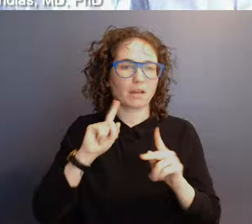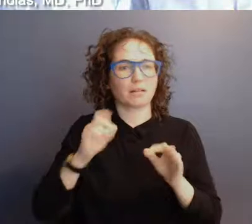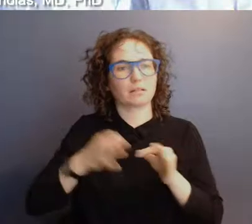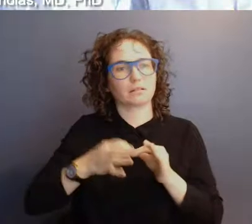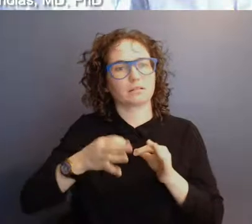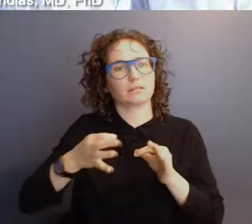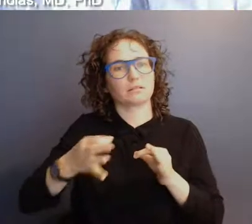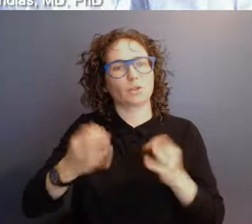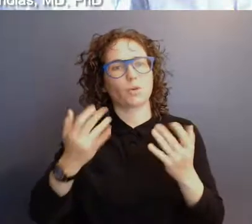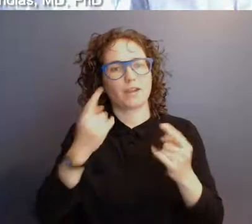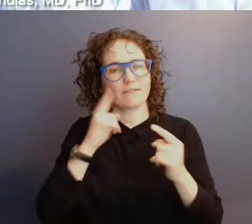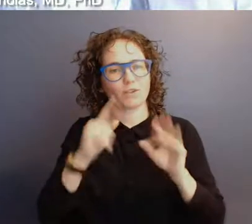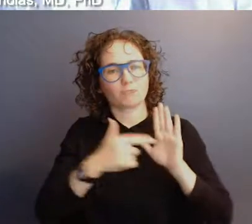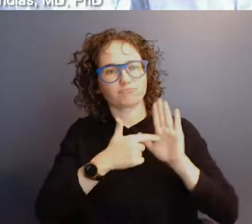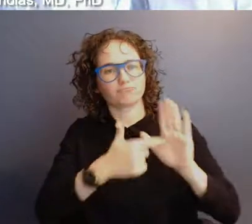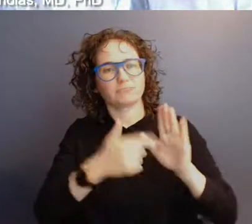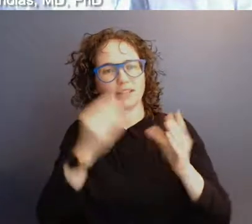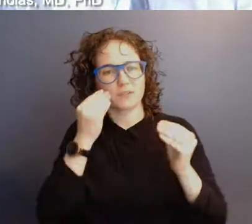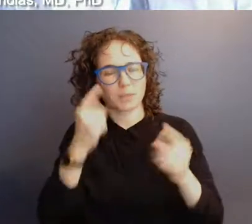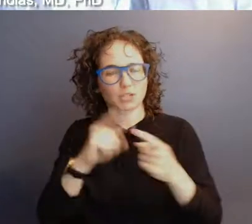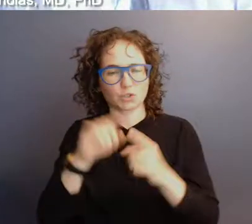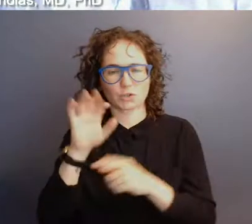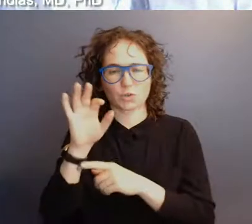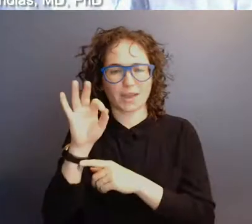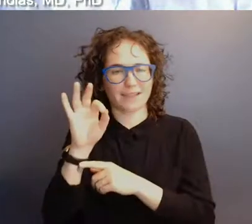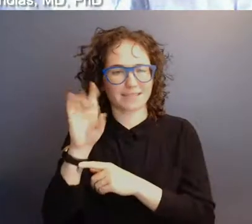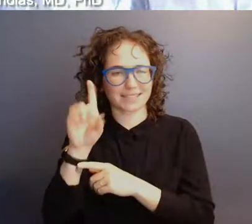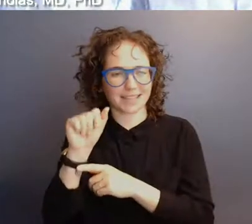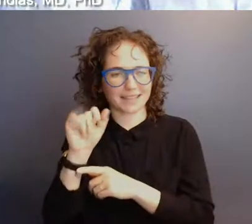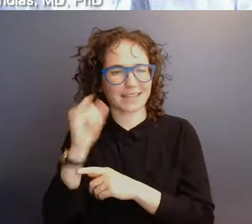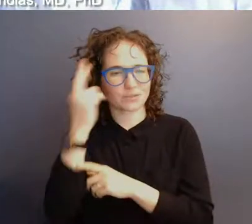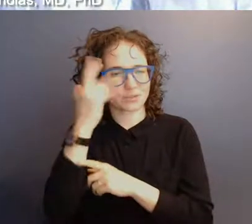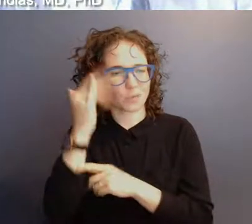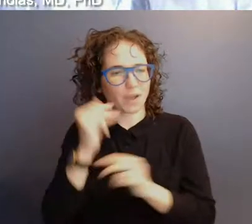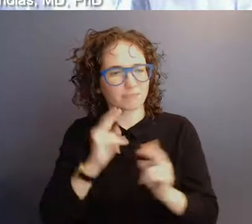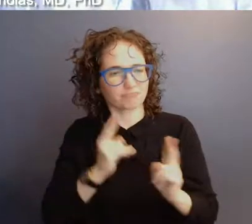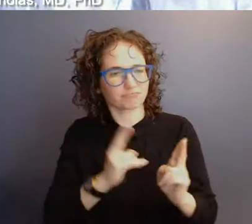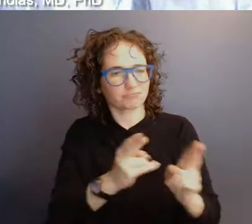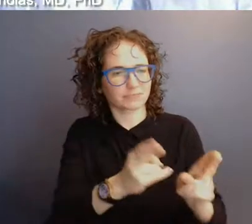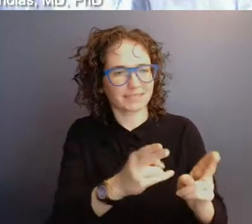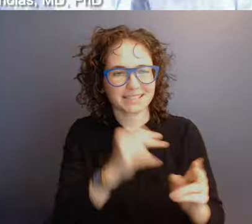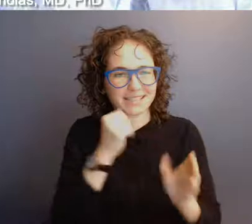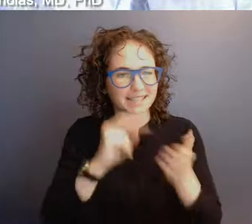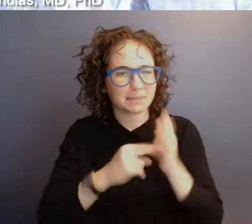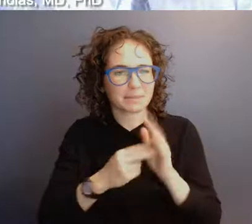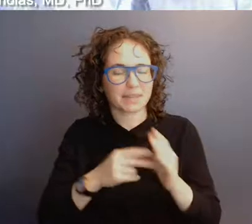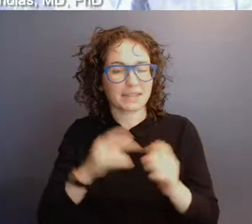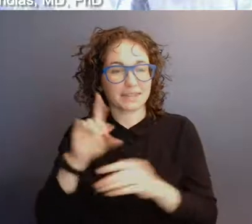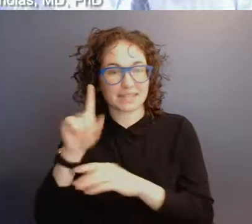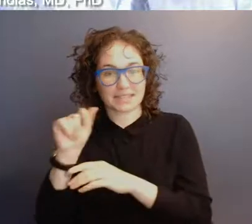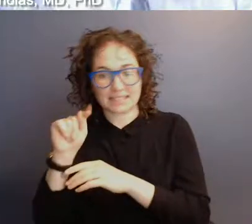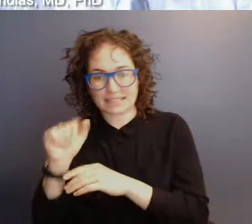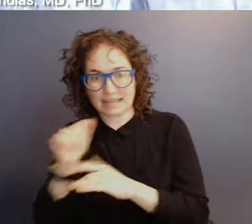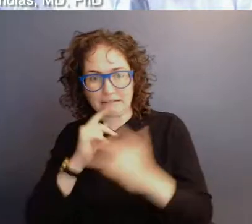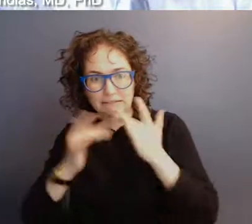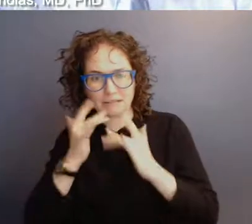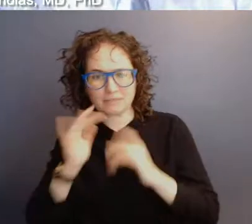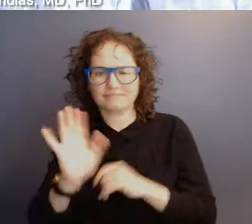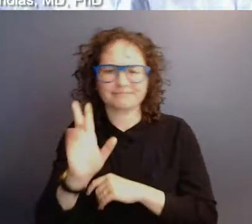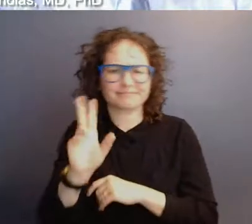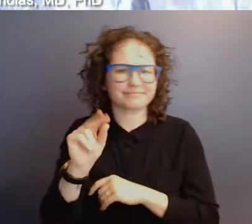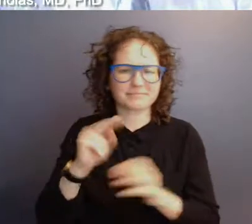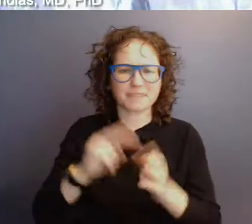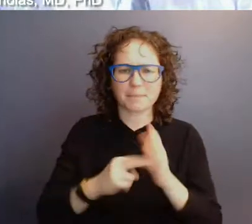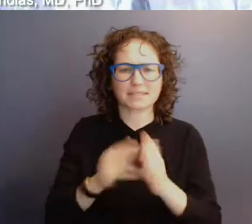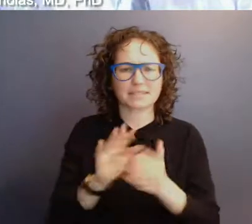present this information to the FDA. That's why it goes through quickly. It's not that they skimped on the data, it's that they pushed through the